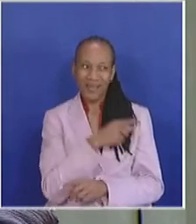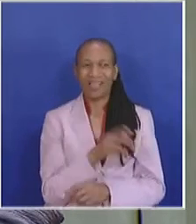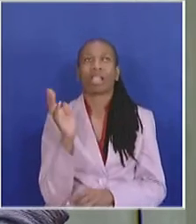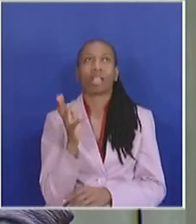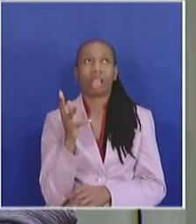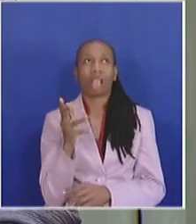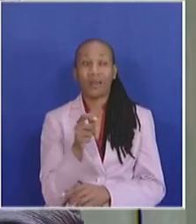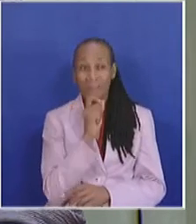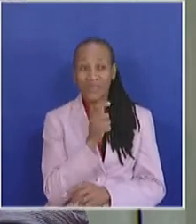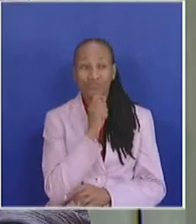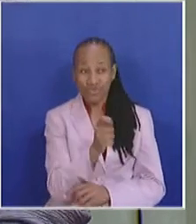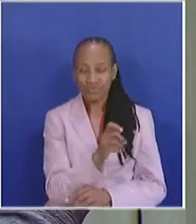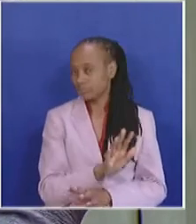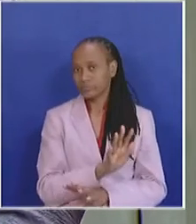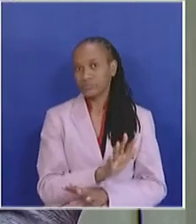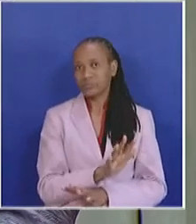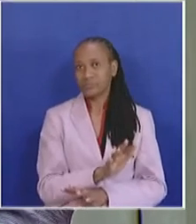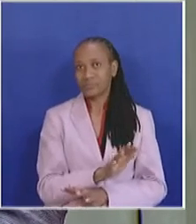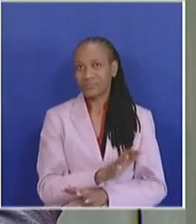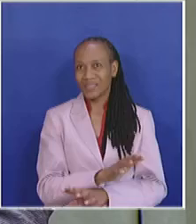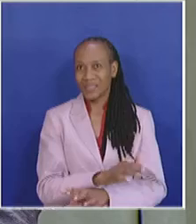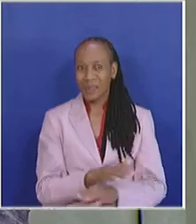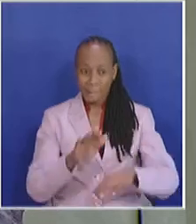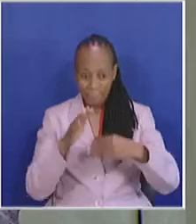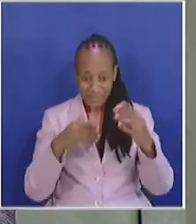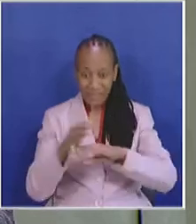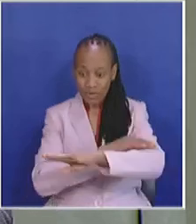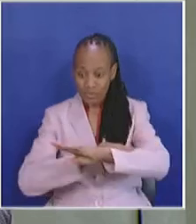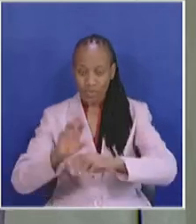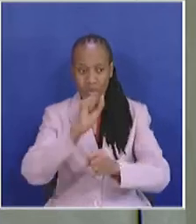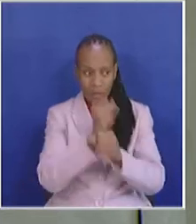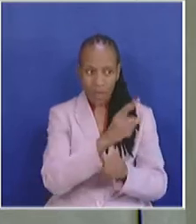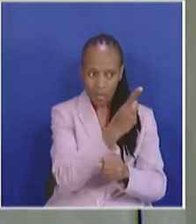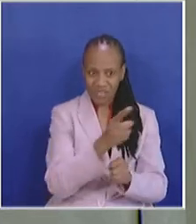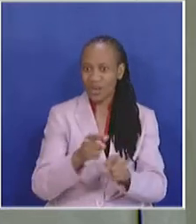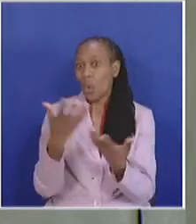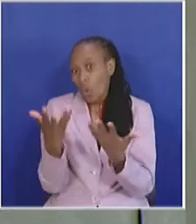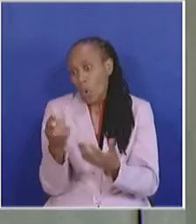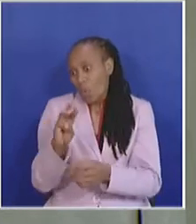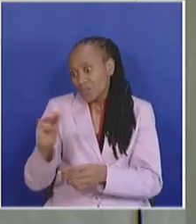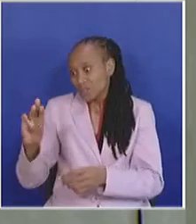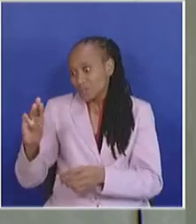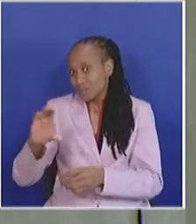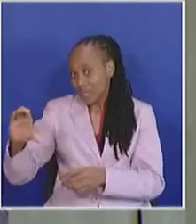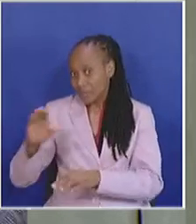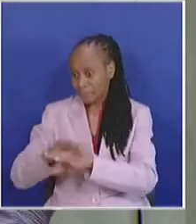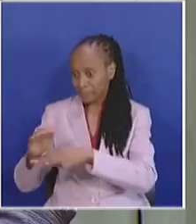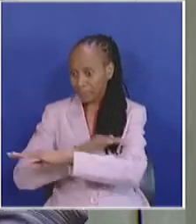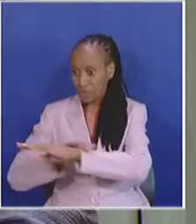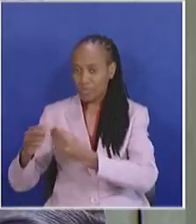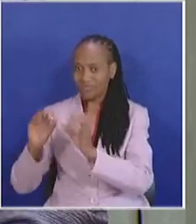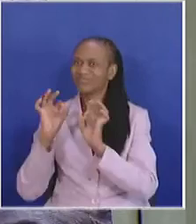all, it's not like building a road in Gauteng or in Western Cape where you